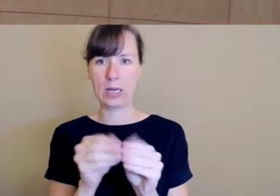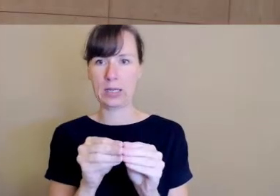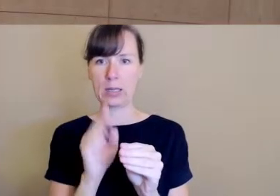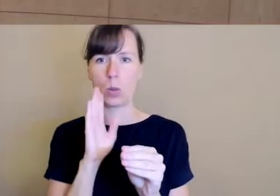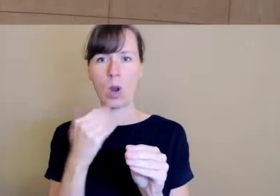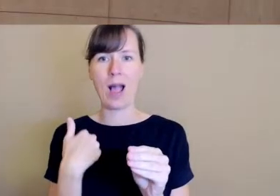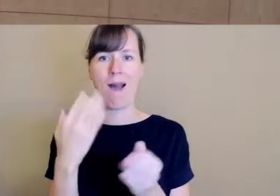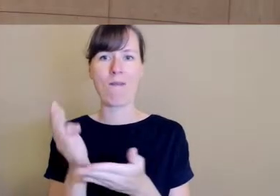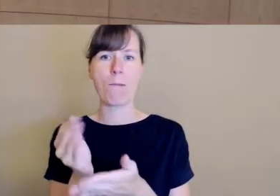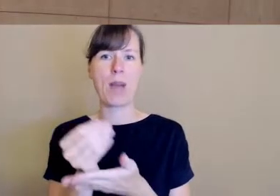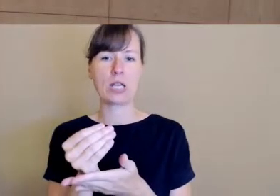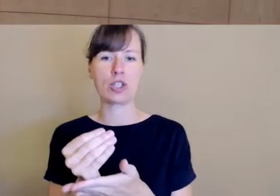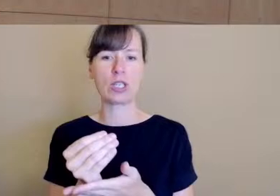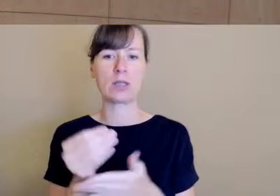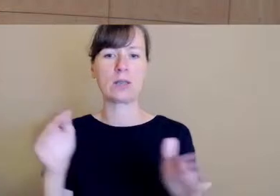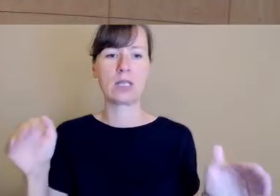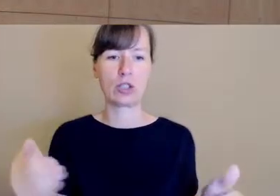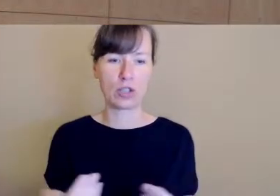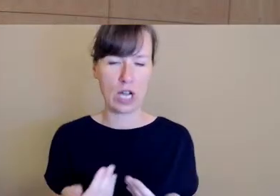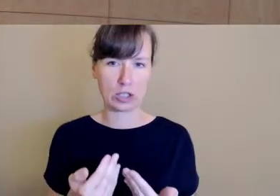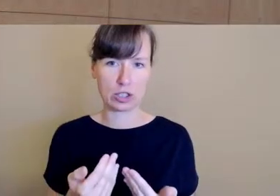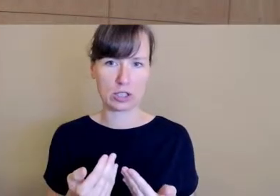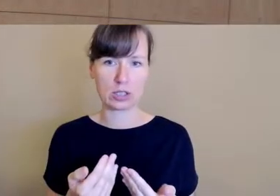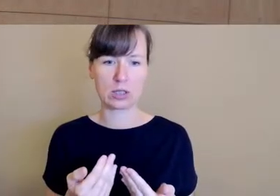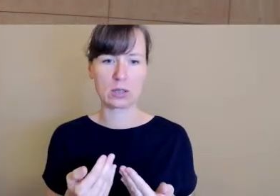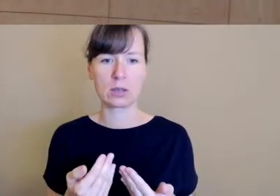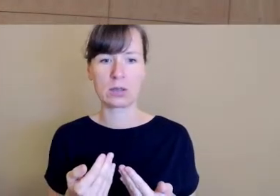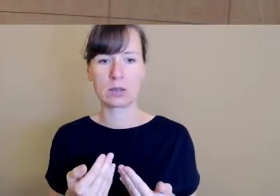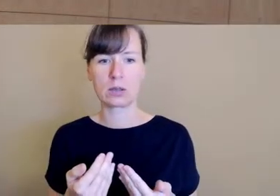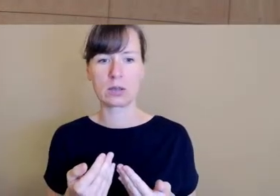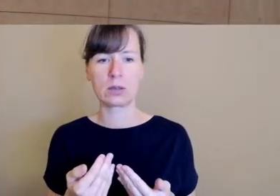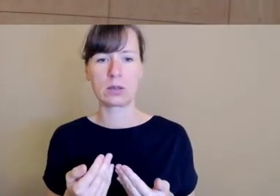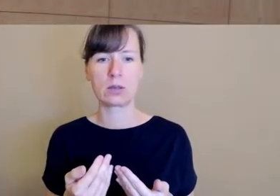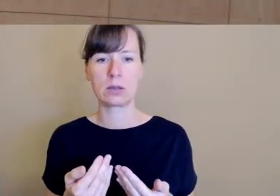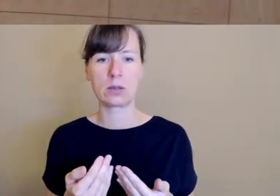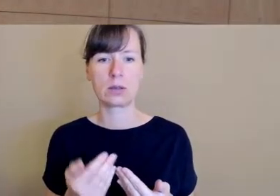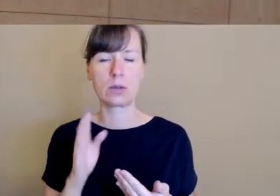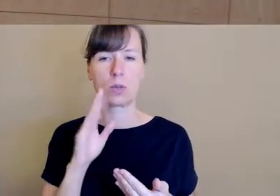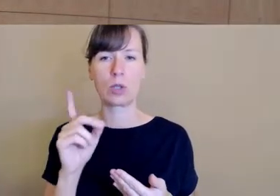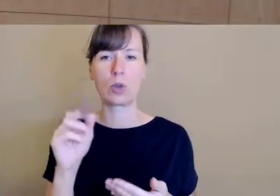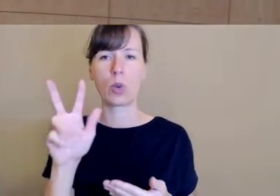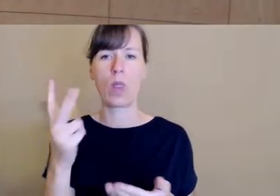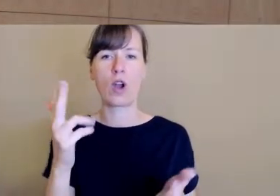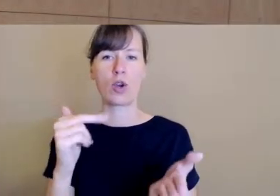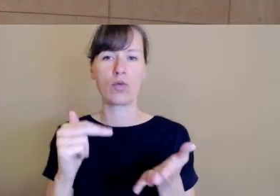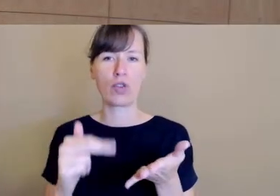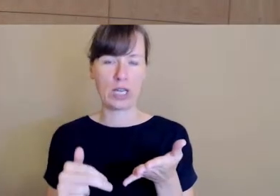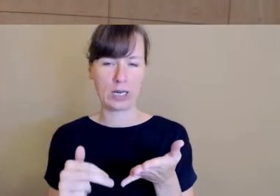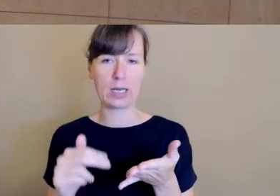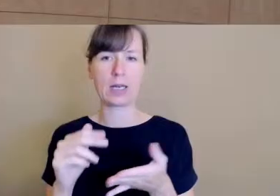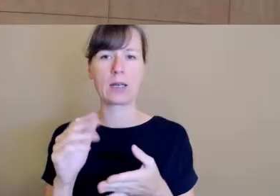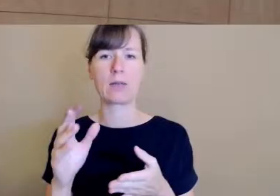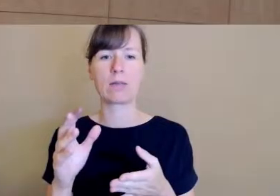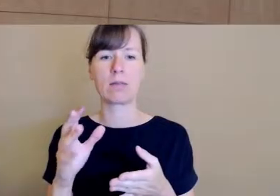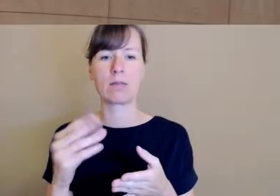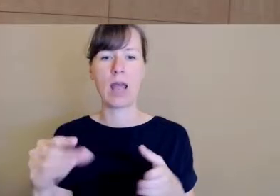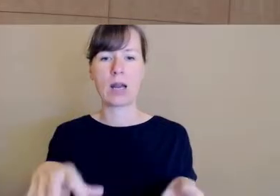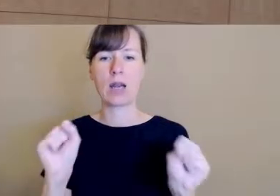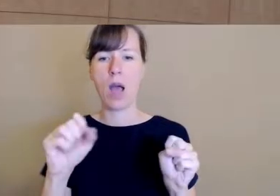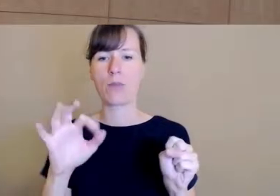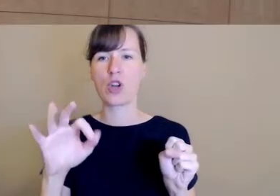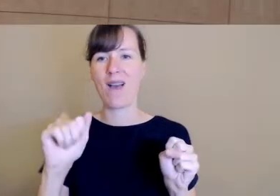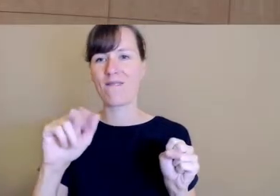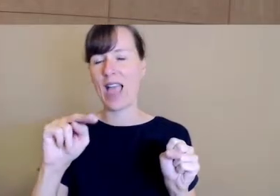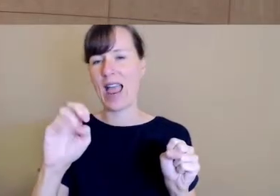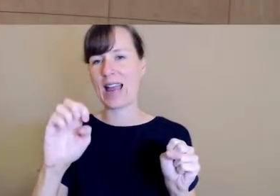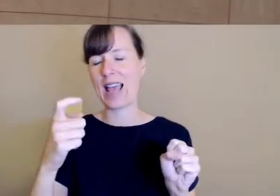budget ordinance introduction. We will do the third reader and adoption of the annexation ordinance,